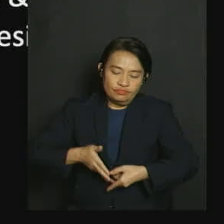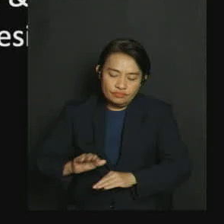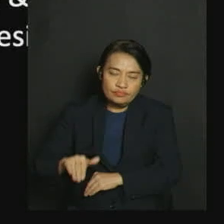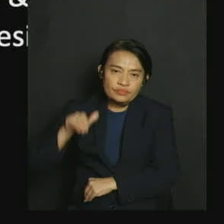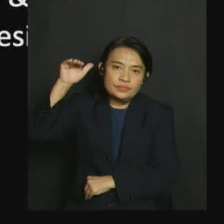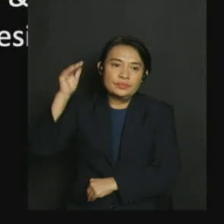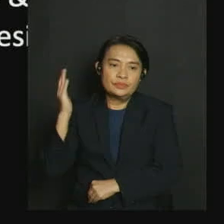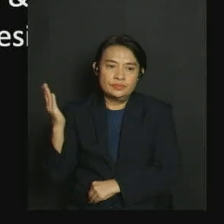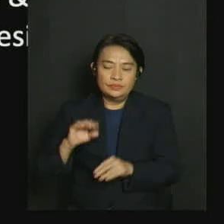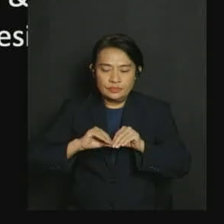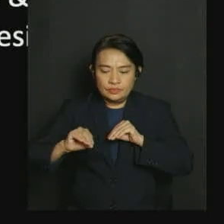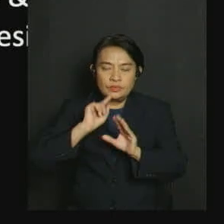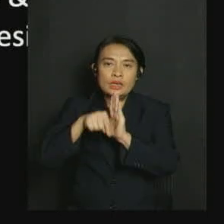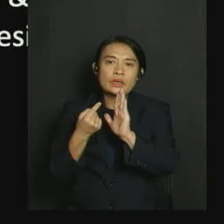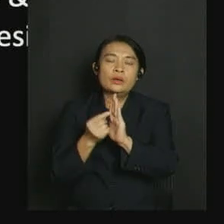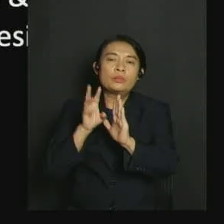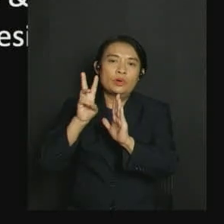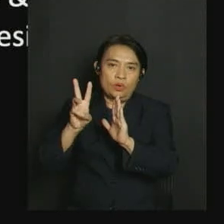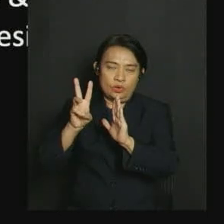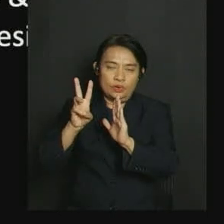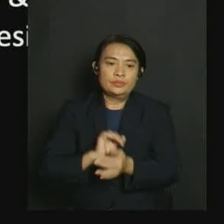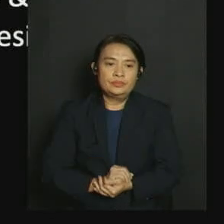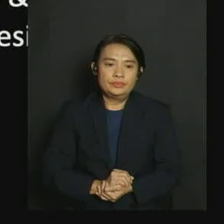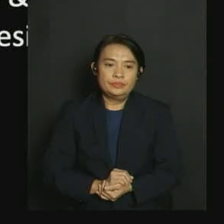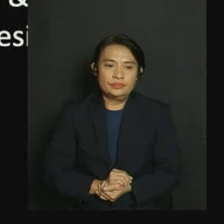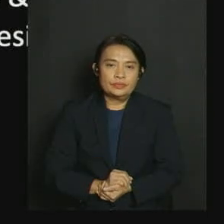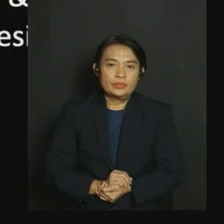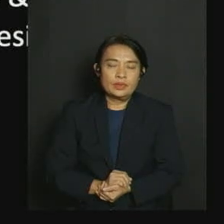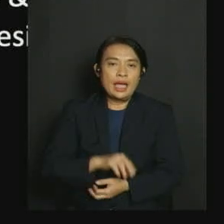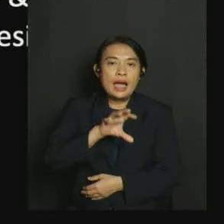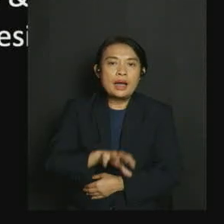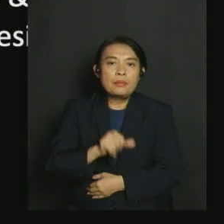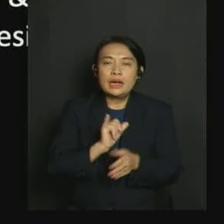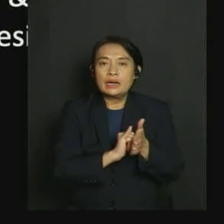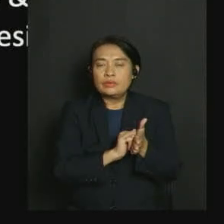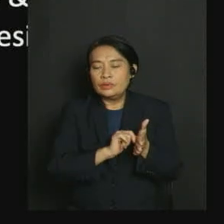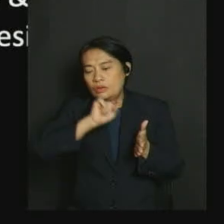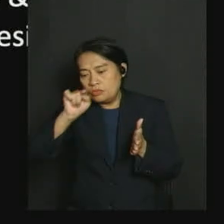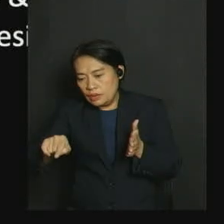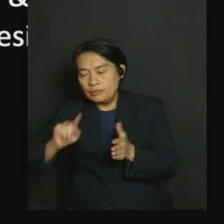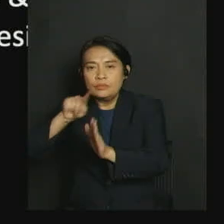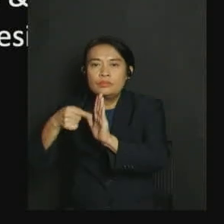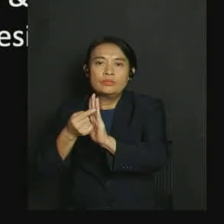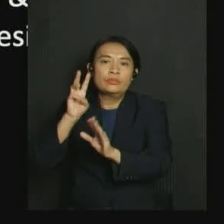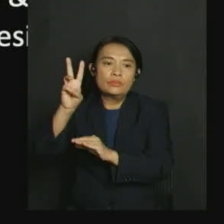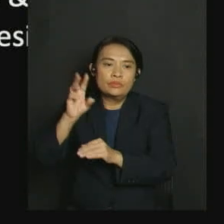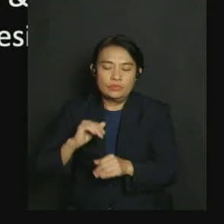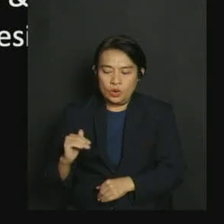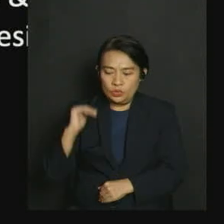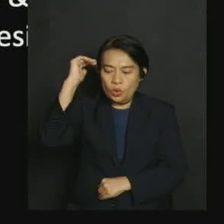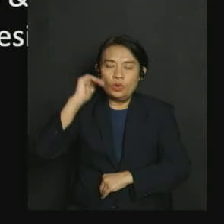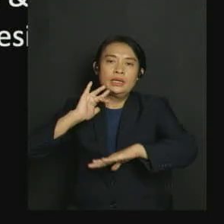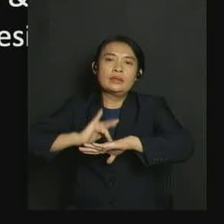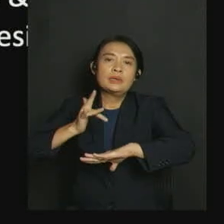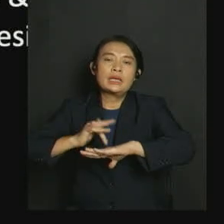very small town, and I actually grew up on a farm. But I was immersed in nature, and so a lot of the work that